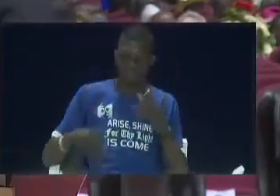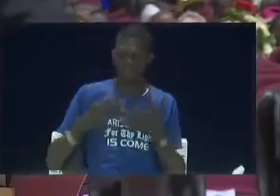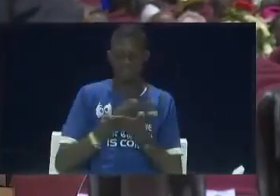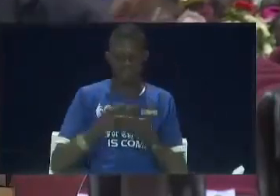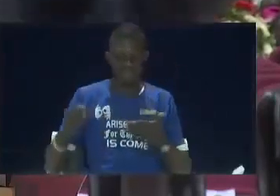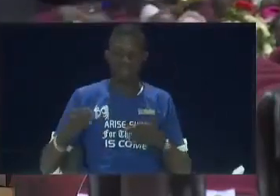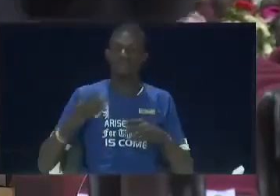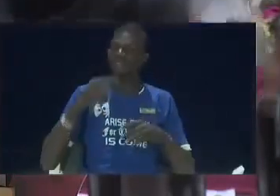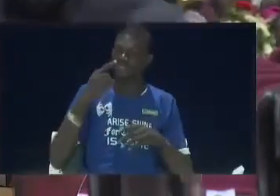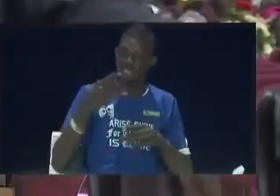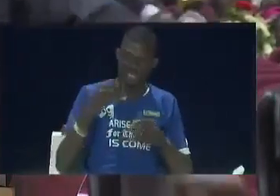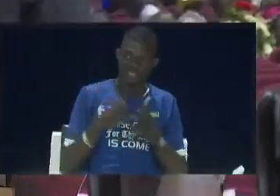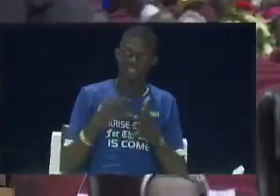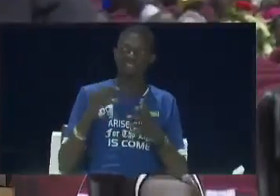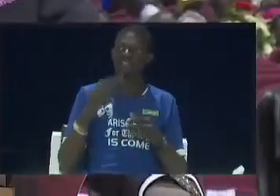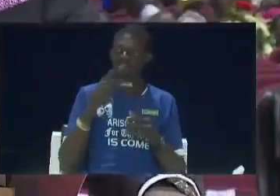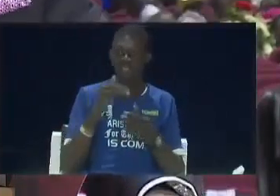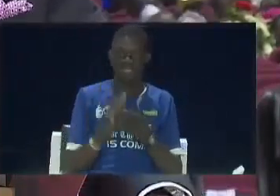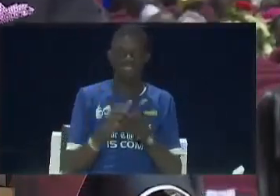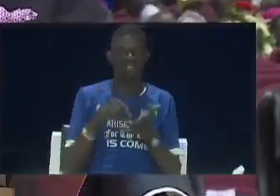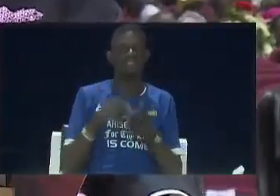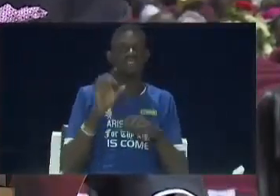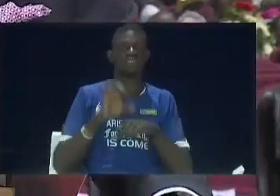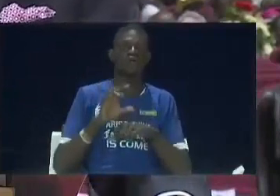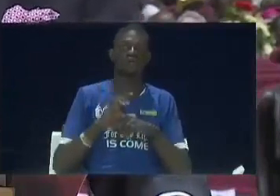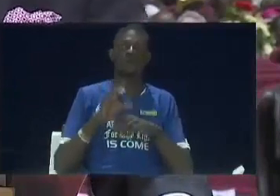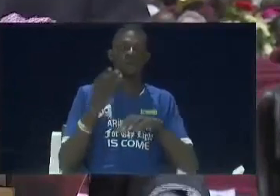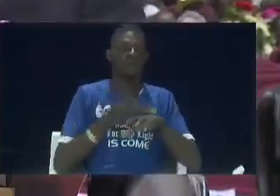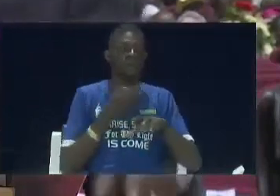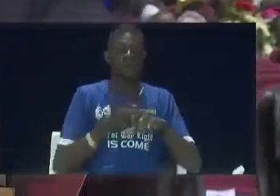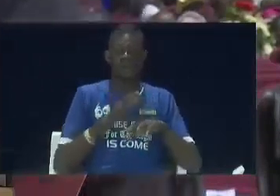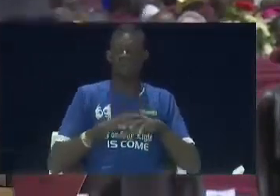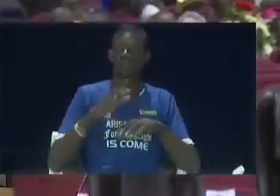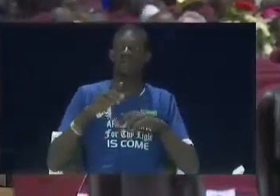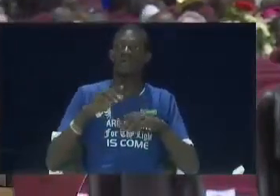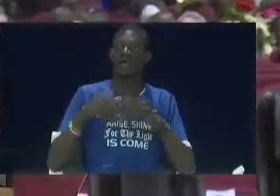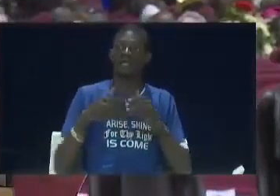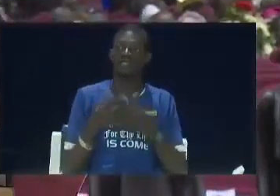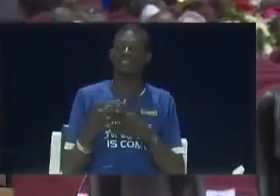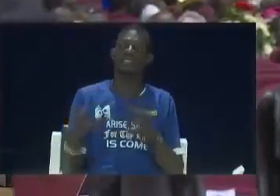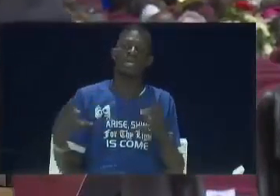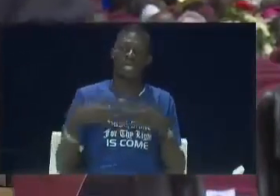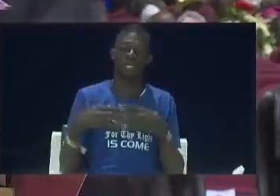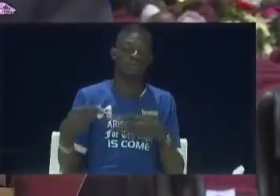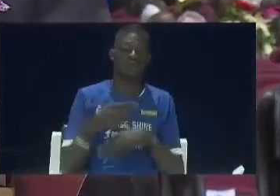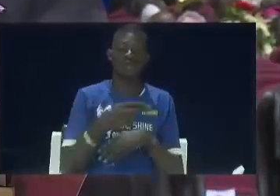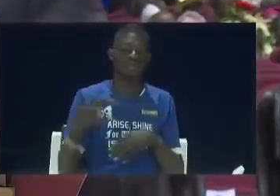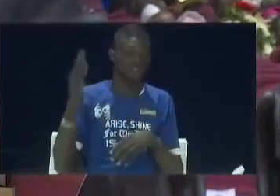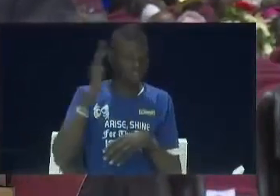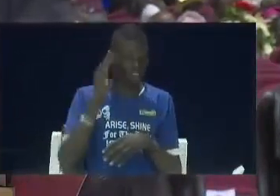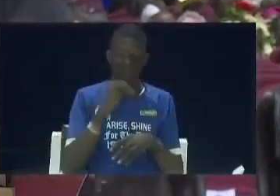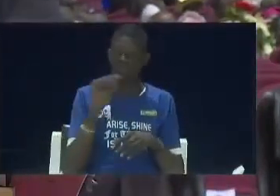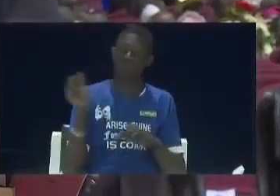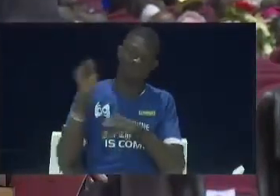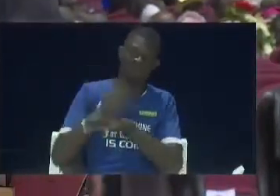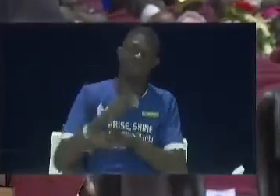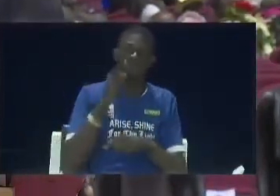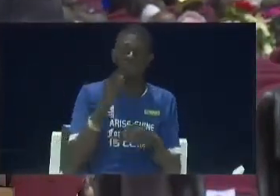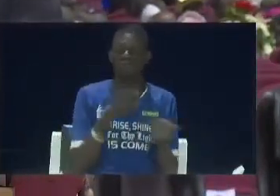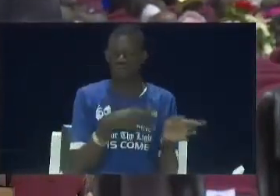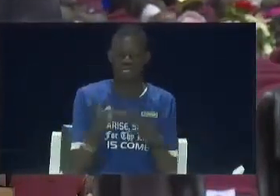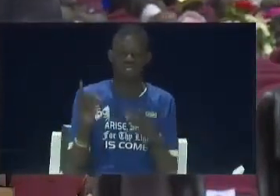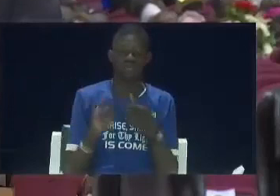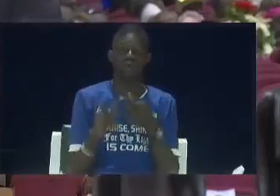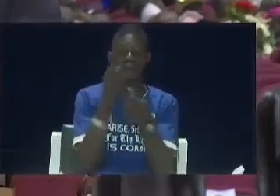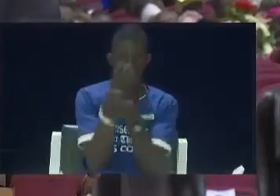it. He builds his church upon the rock, and the gates of hell shall not prevail. Are you ready to bind